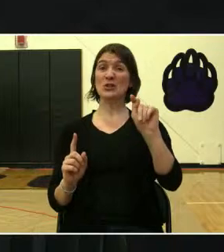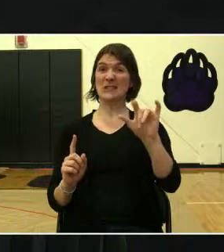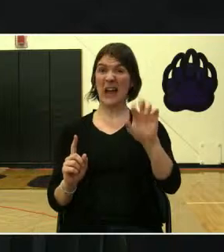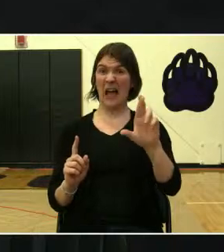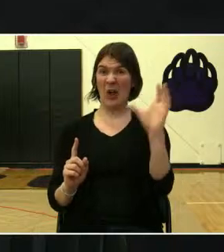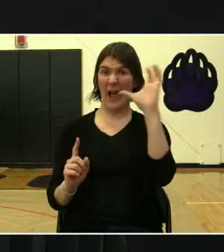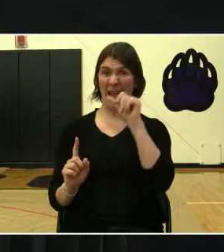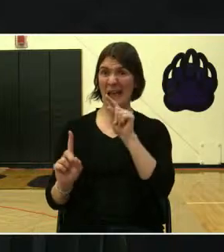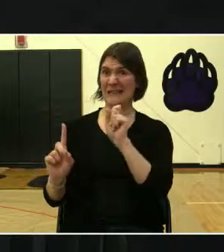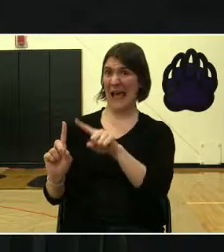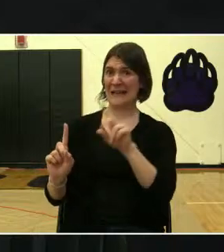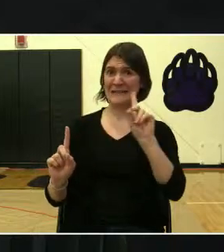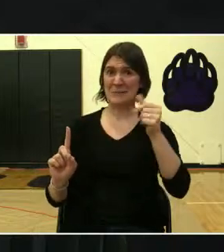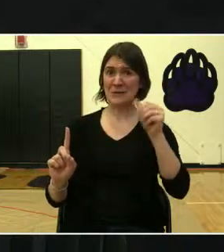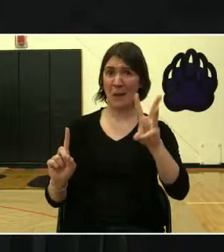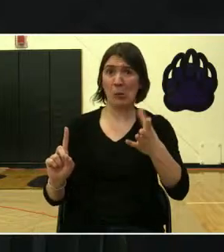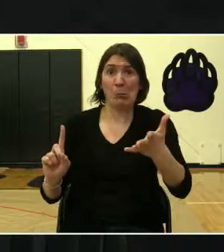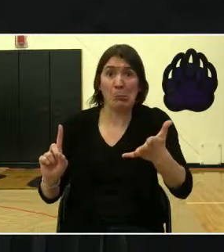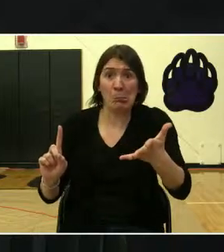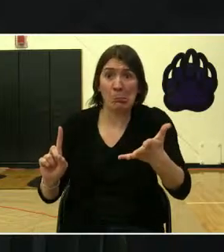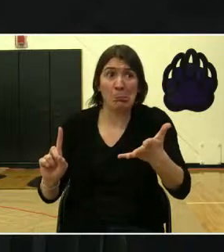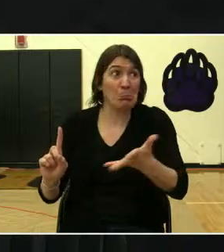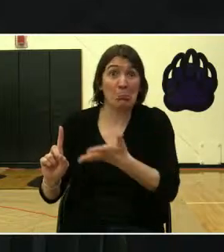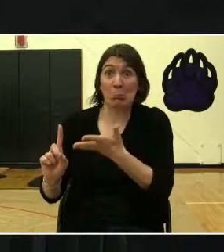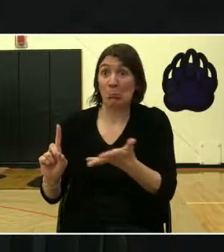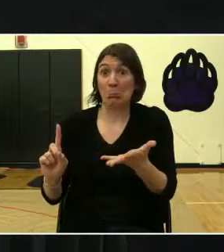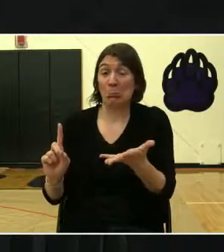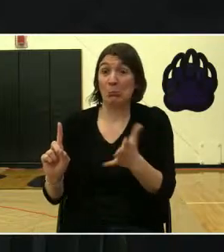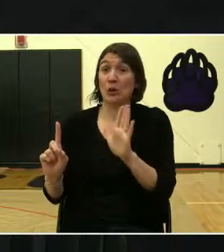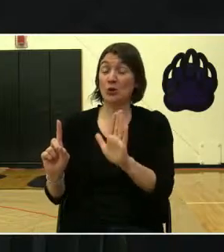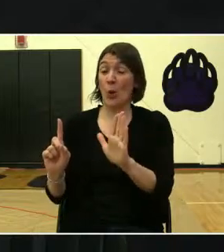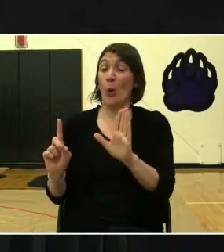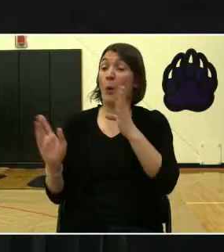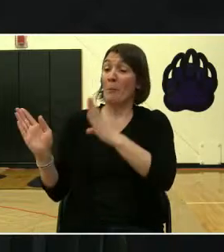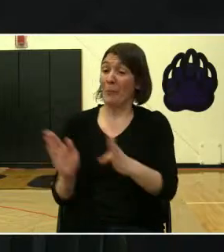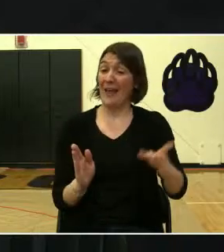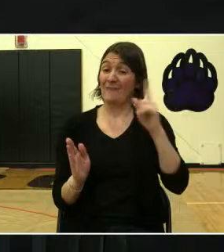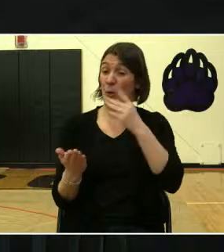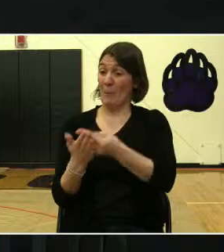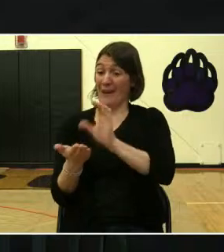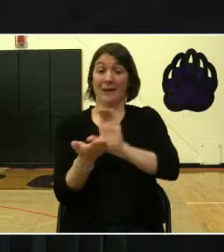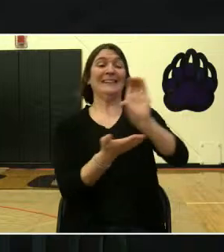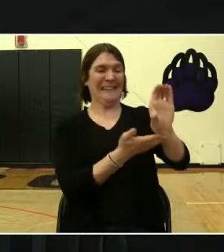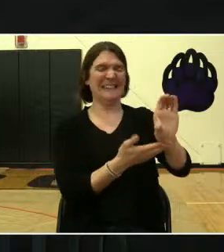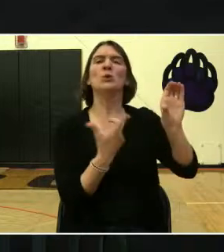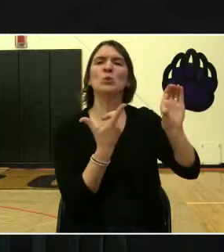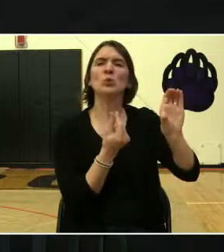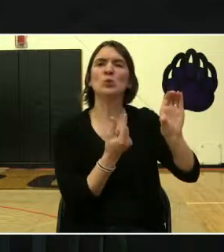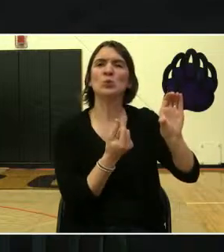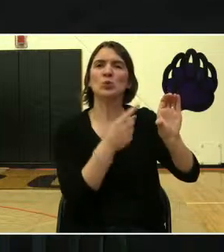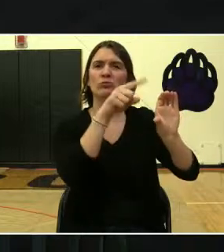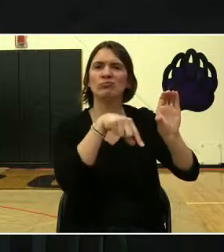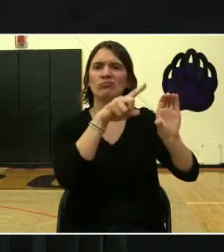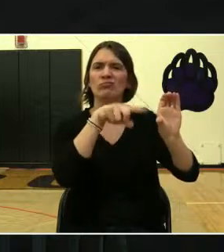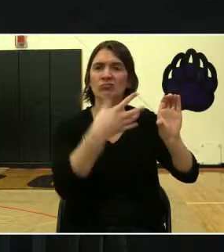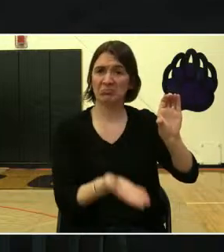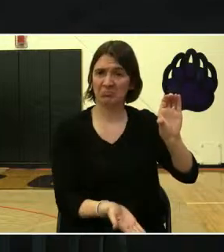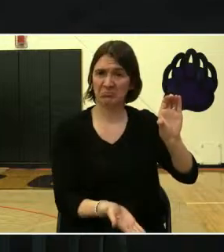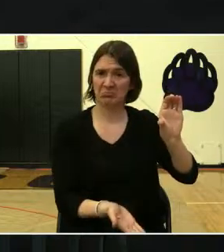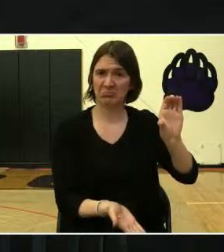interrogated about the extent to which the specific projects within the